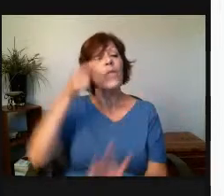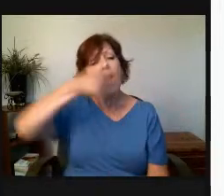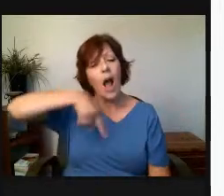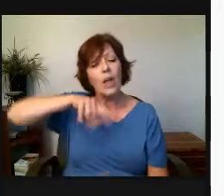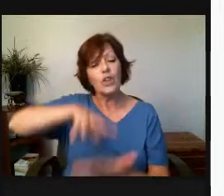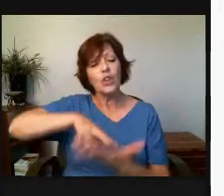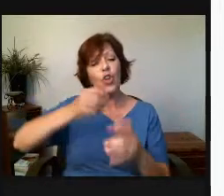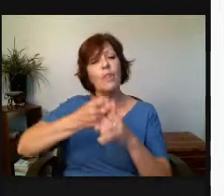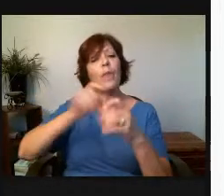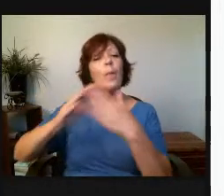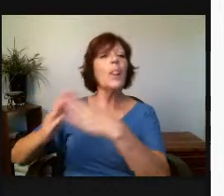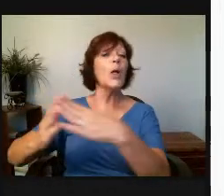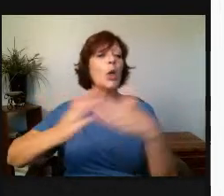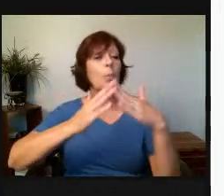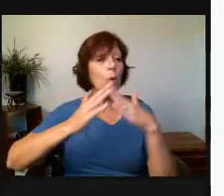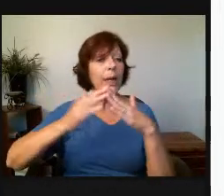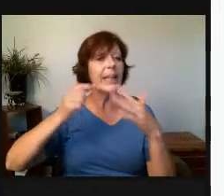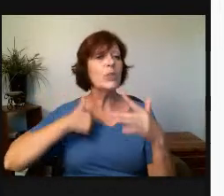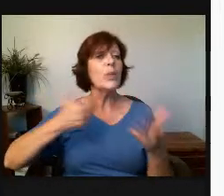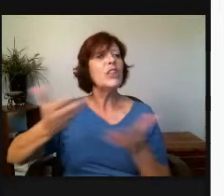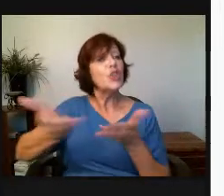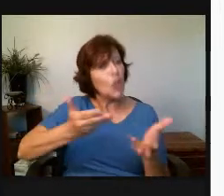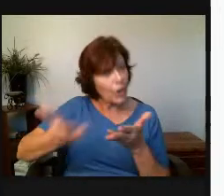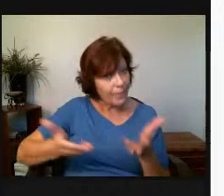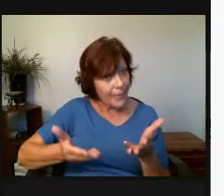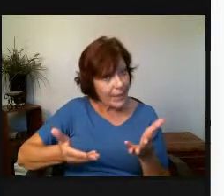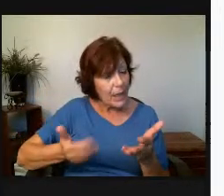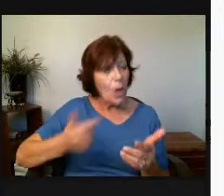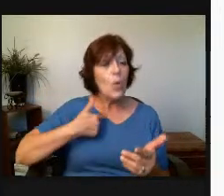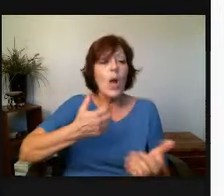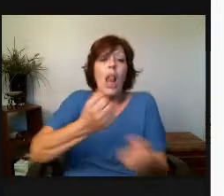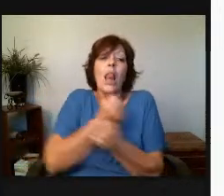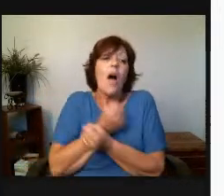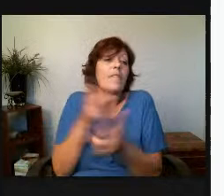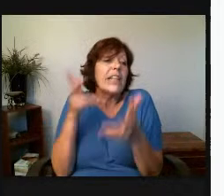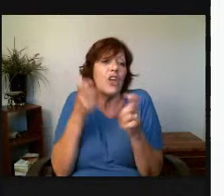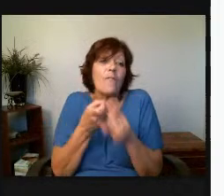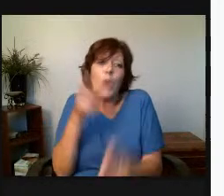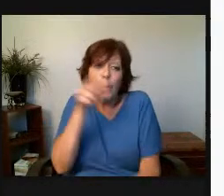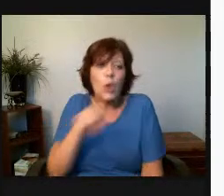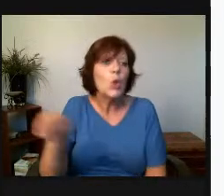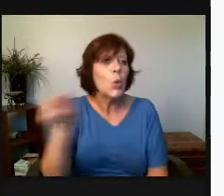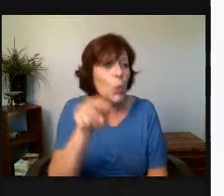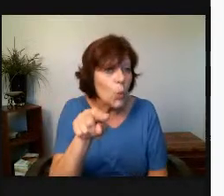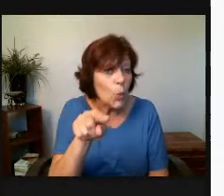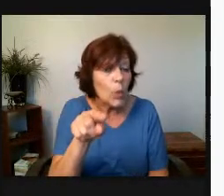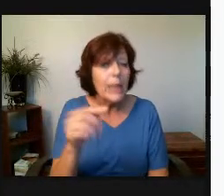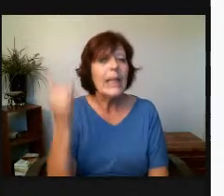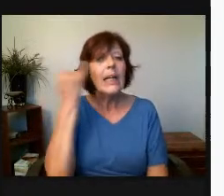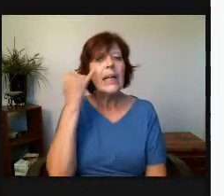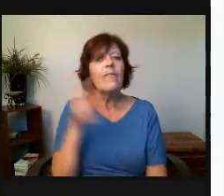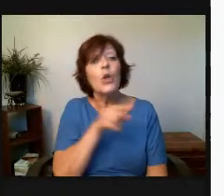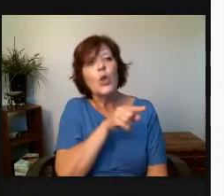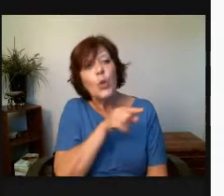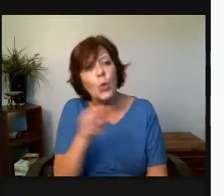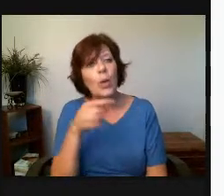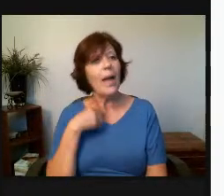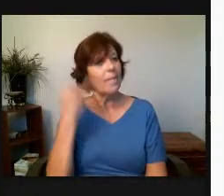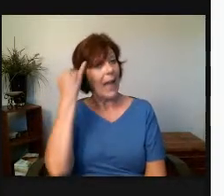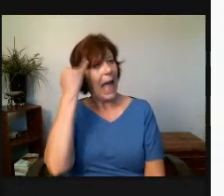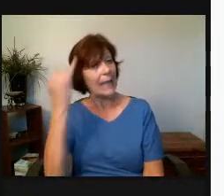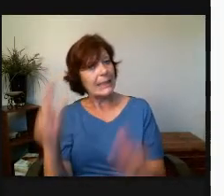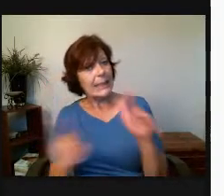the communities that we serve too. We would love to hear from you. If you have an idea for